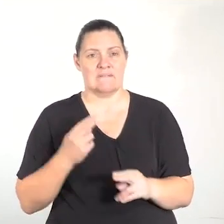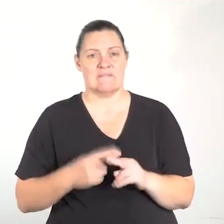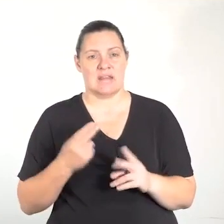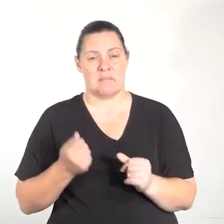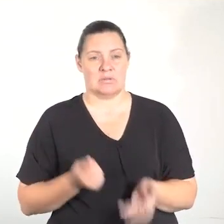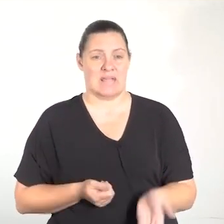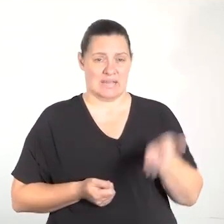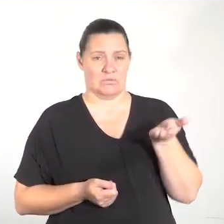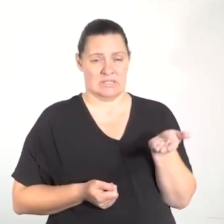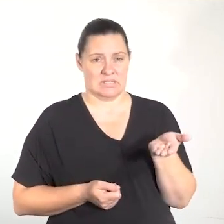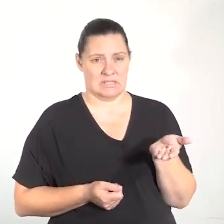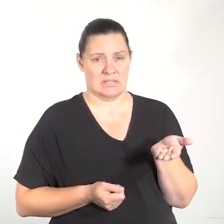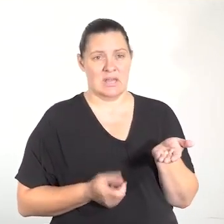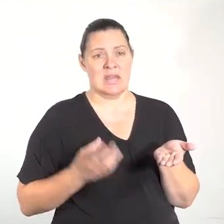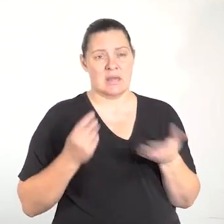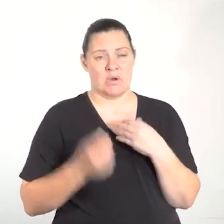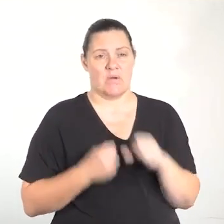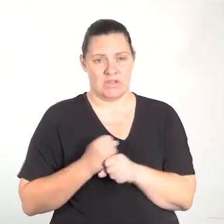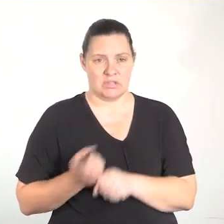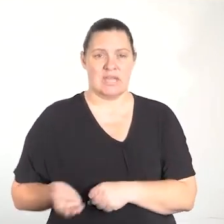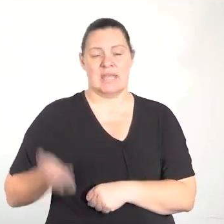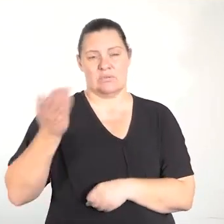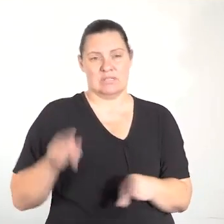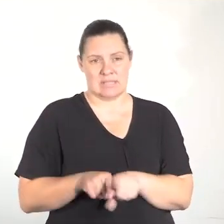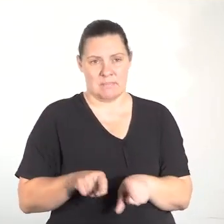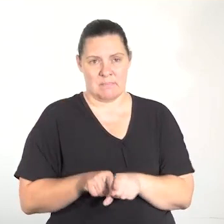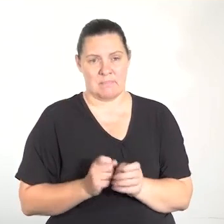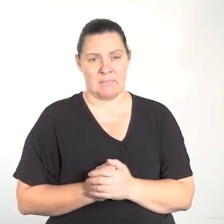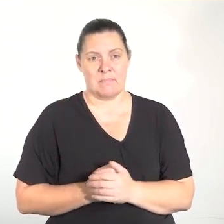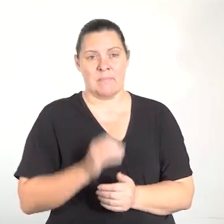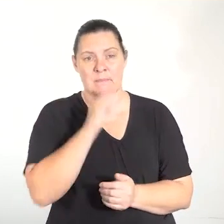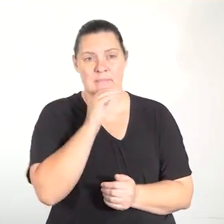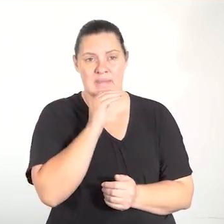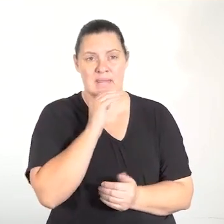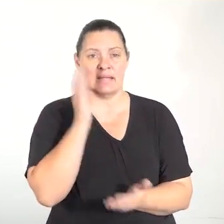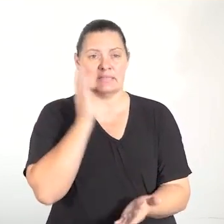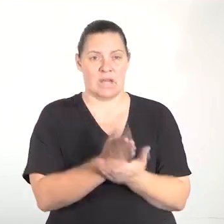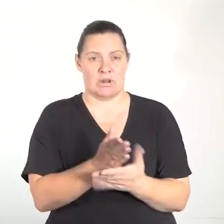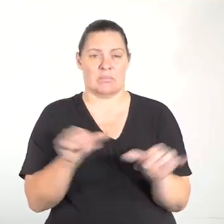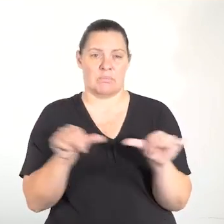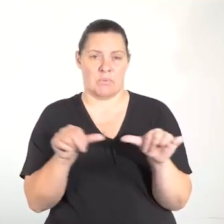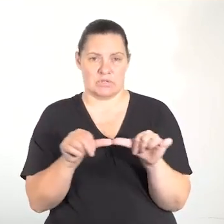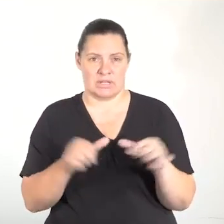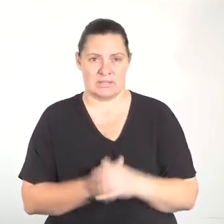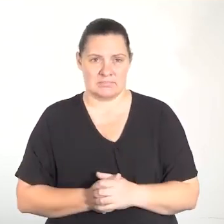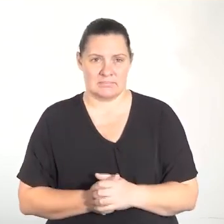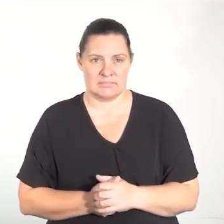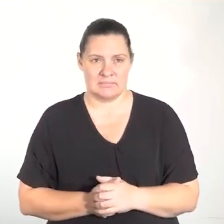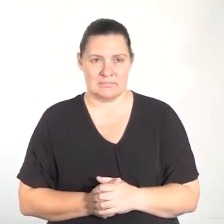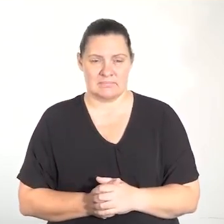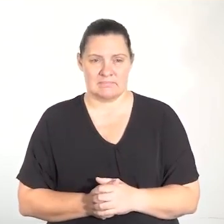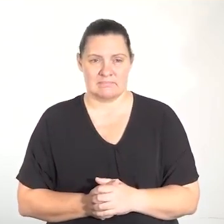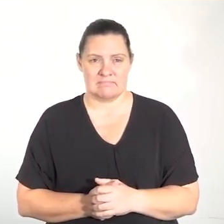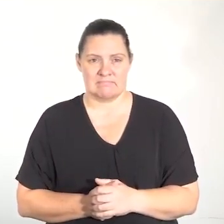here, as the final amount increases, the number of years also increases, which means that it is a